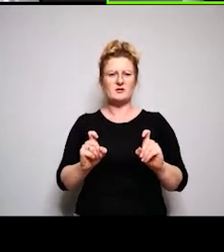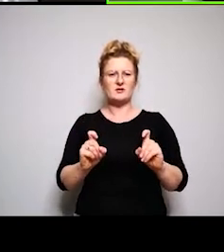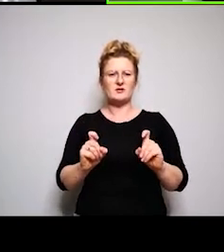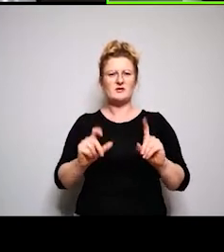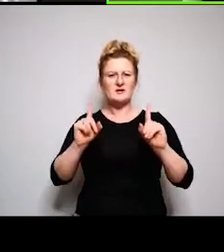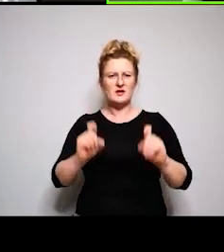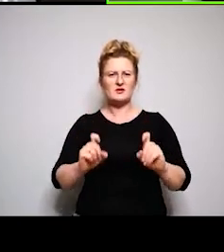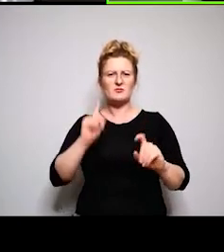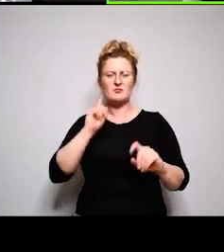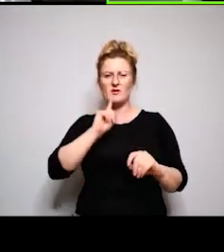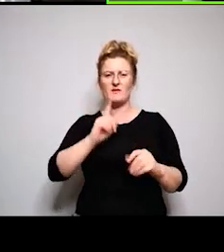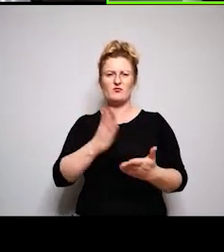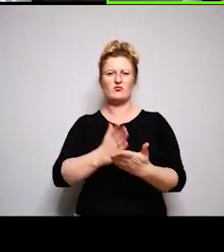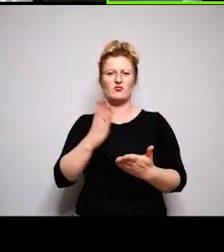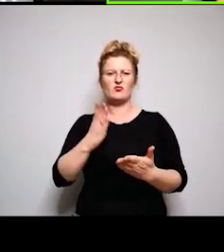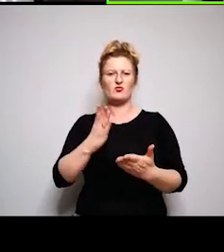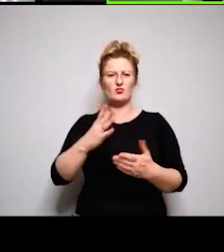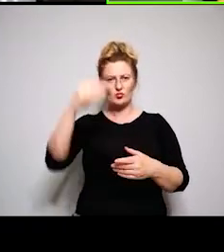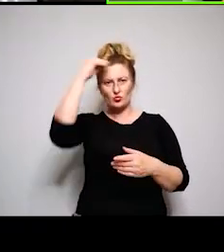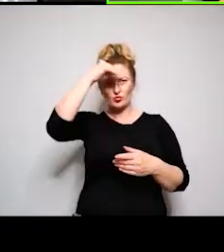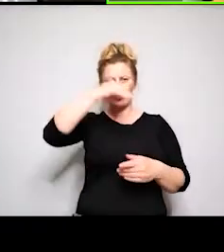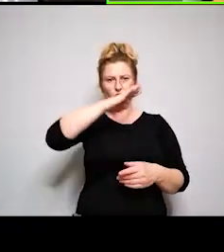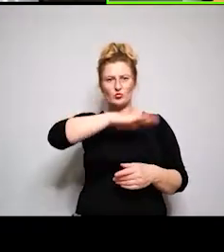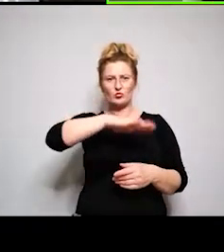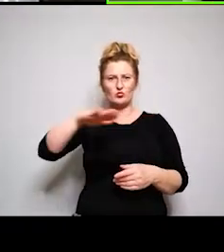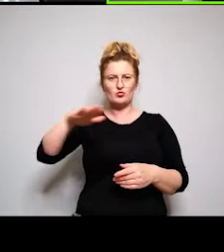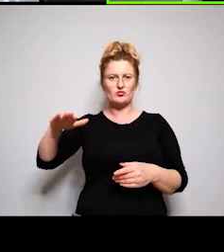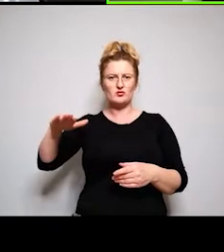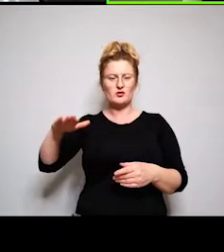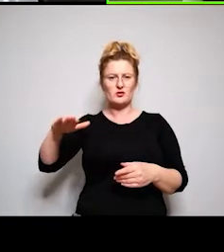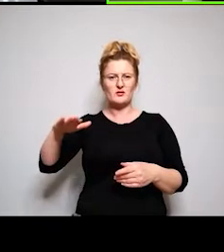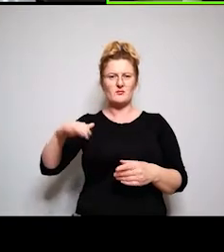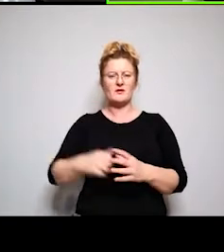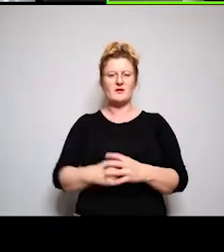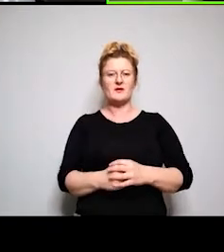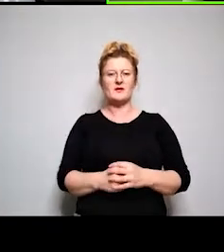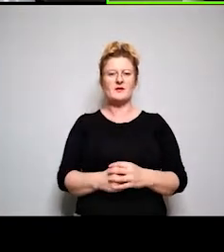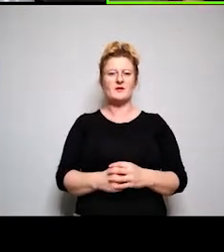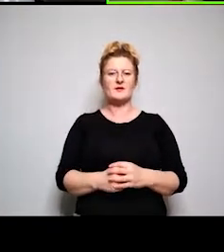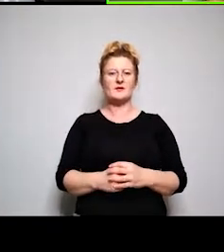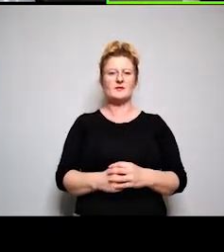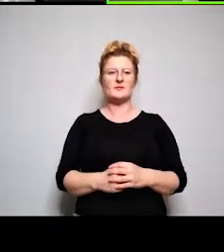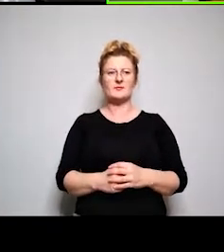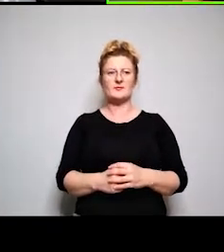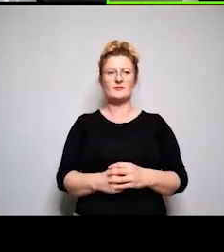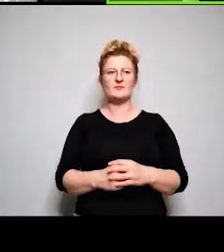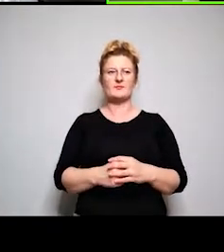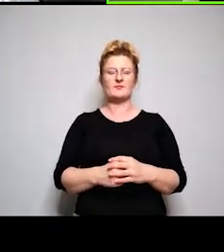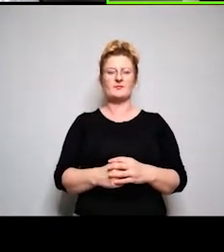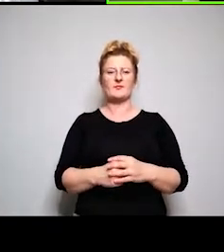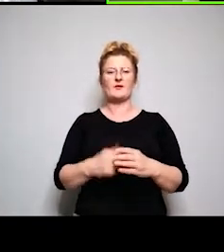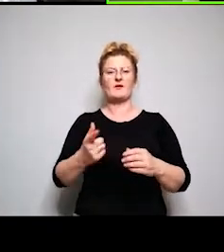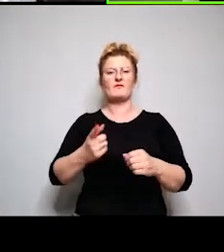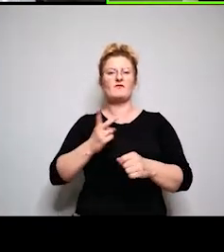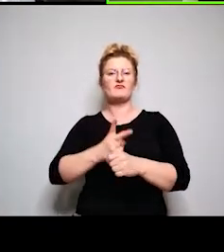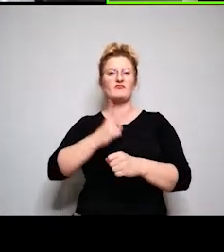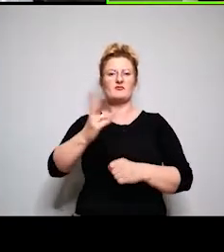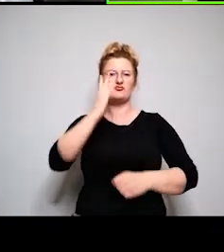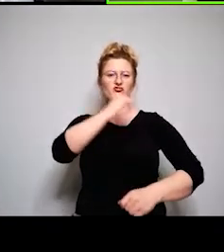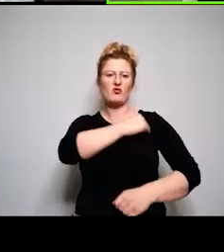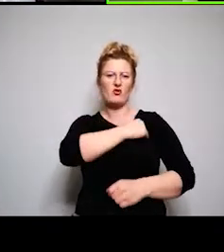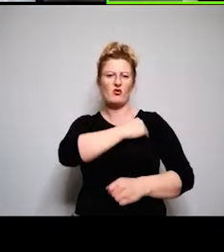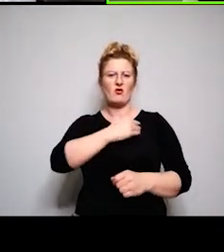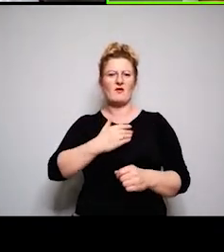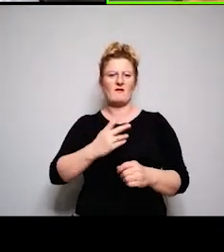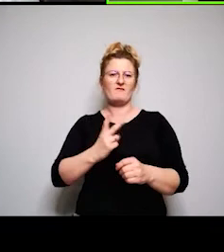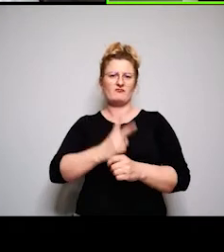start with 4 years old children, so preschool, because that's the whole school system in Bolivia. It